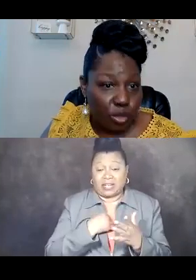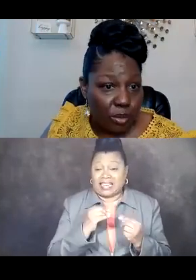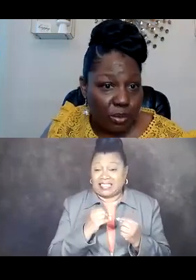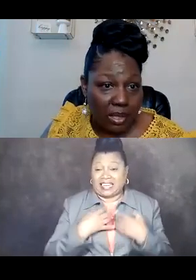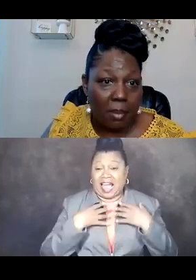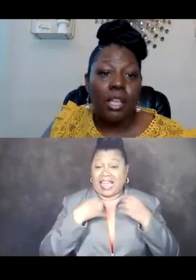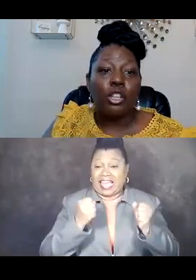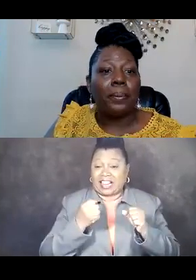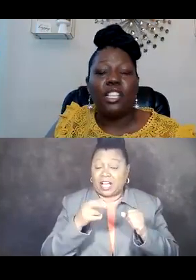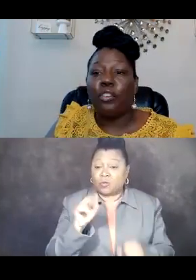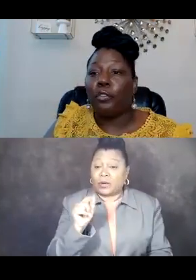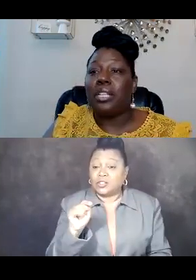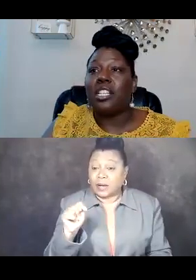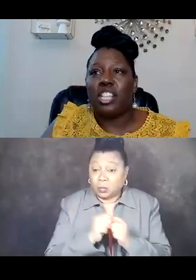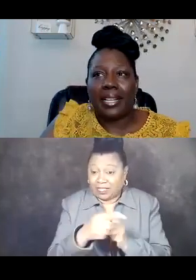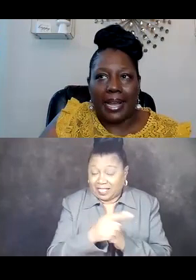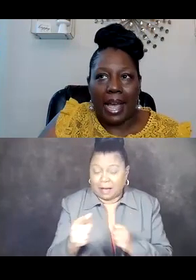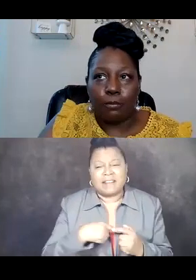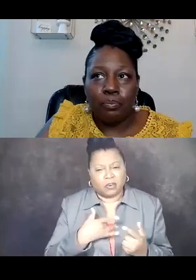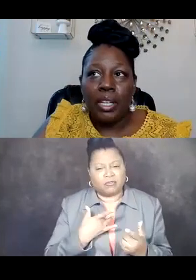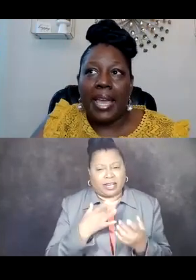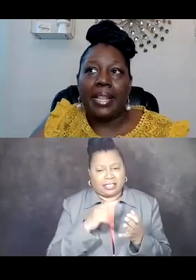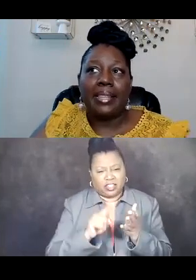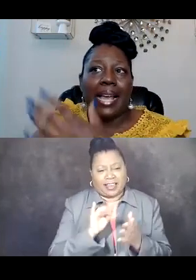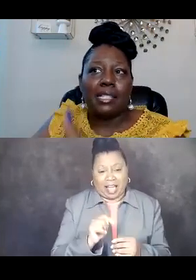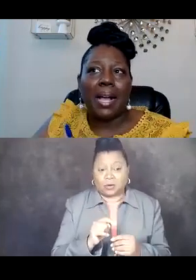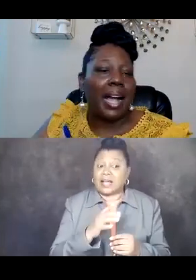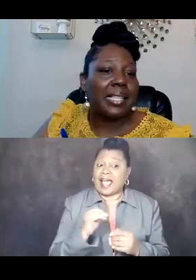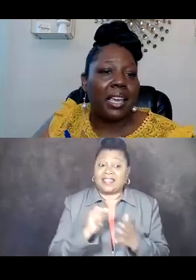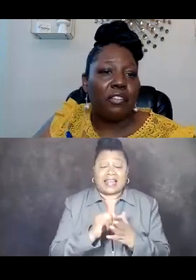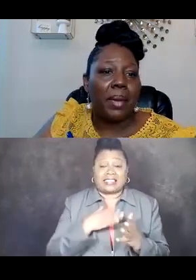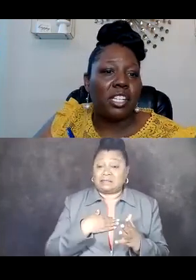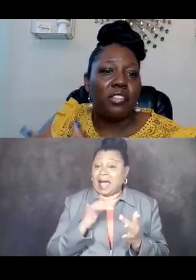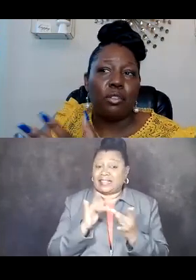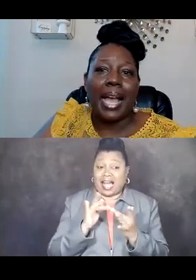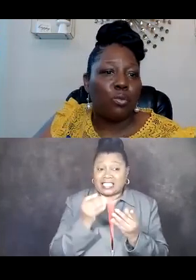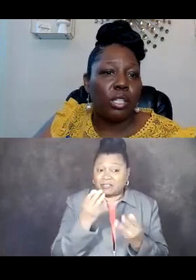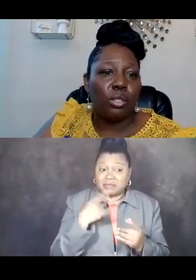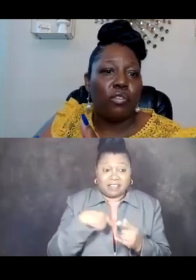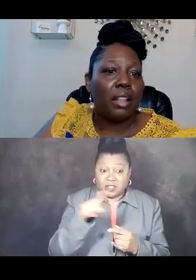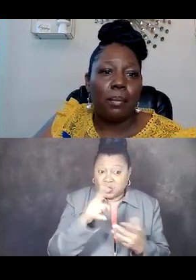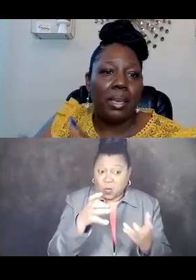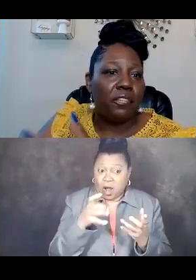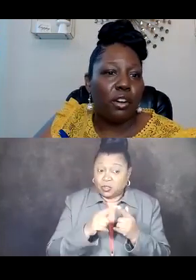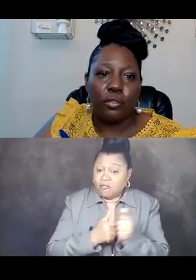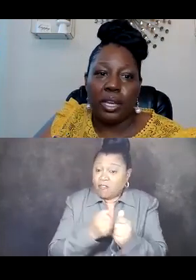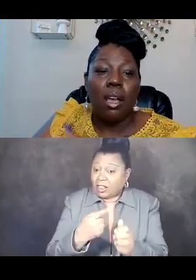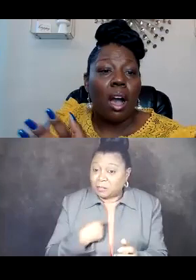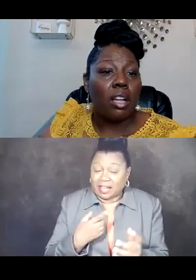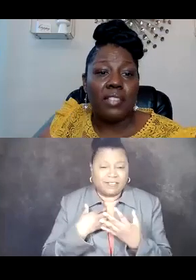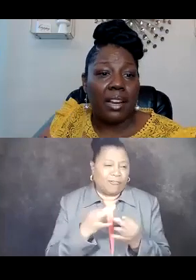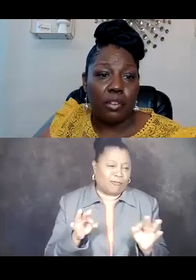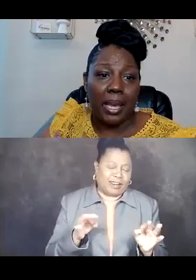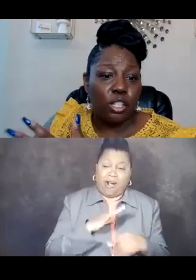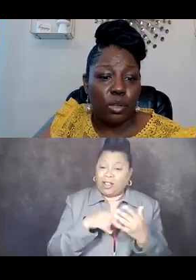some things in which I did a healing retreat with them. So please feel free to check that out. And that is my contact information. If you guys want to follow me, feel free.